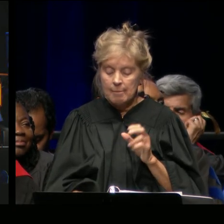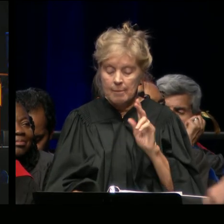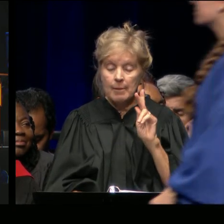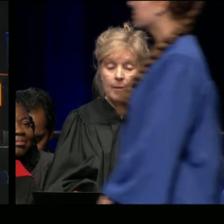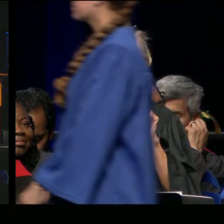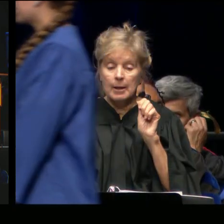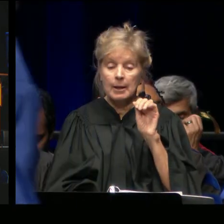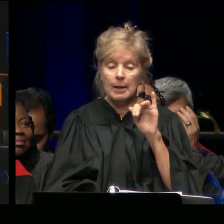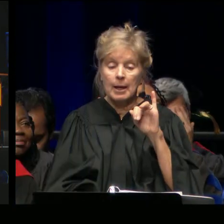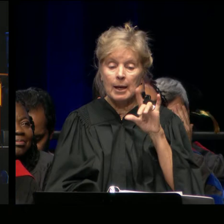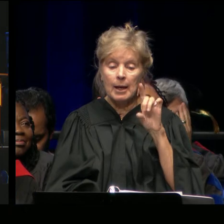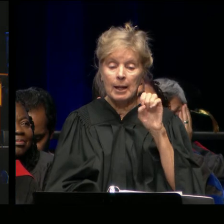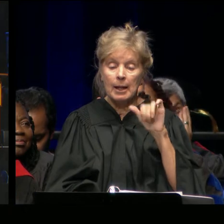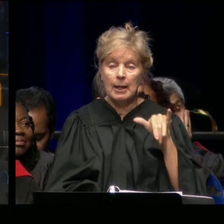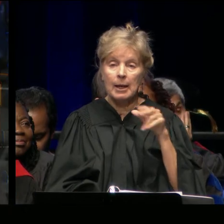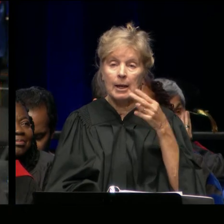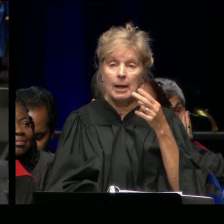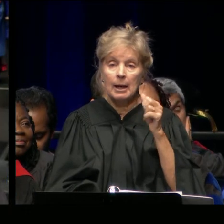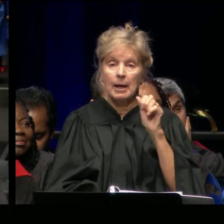Kaylee Havlock.